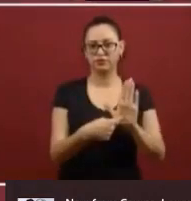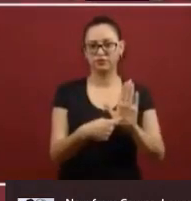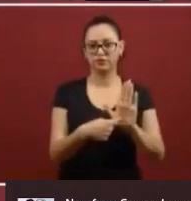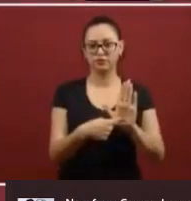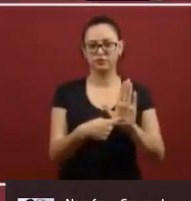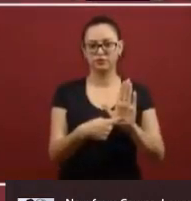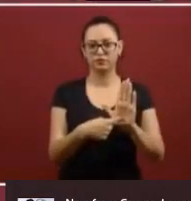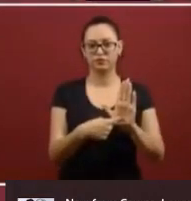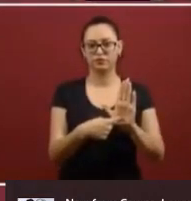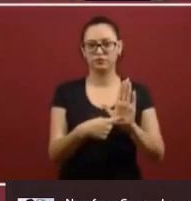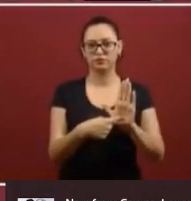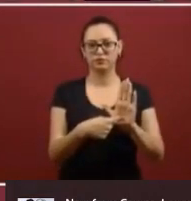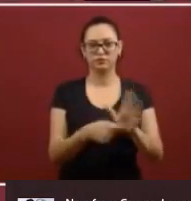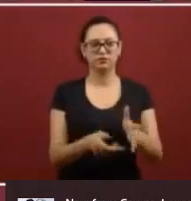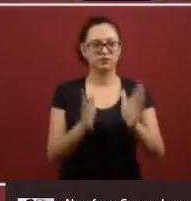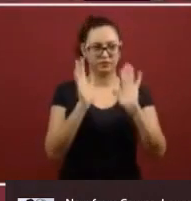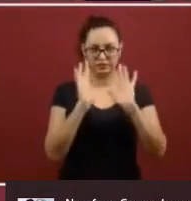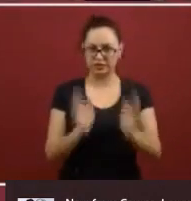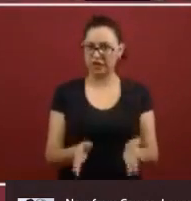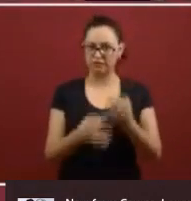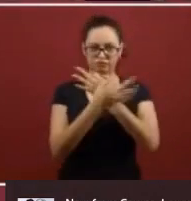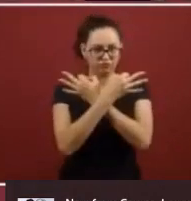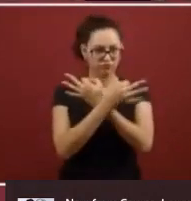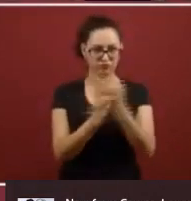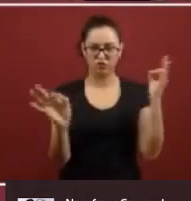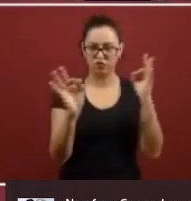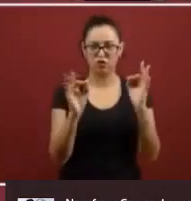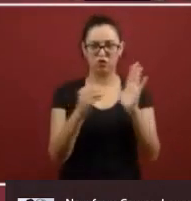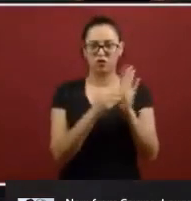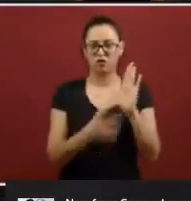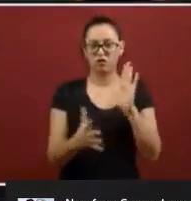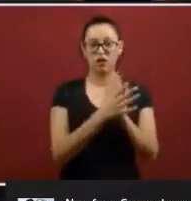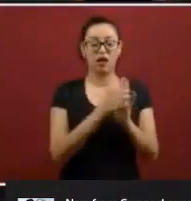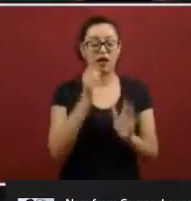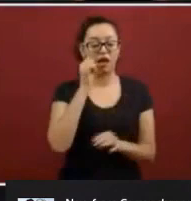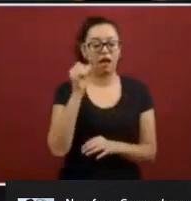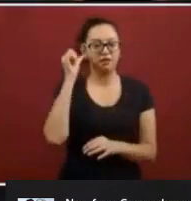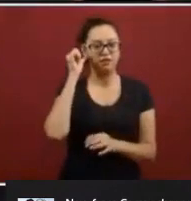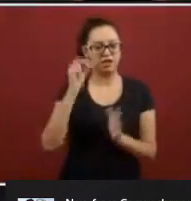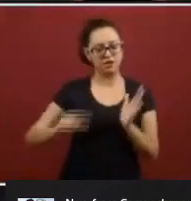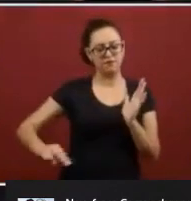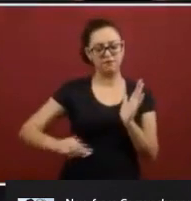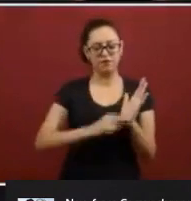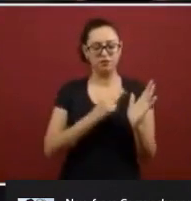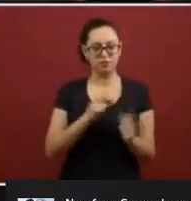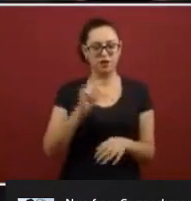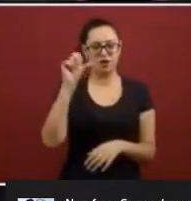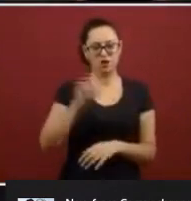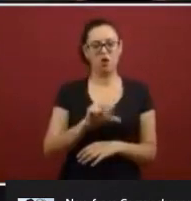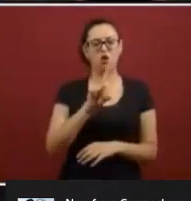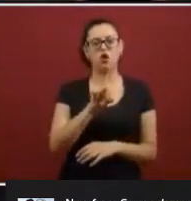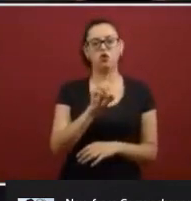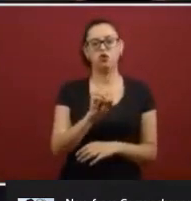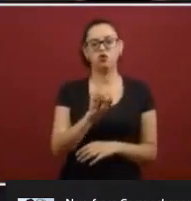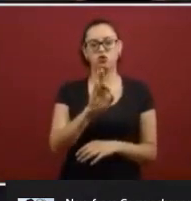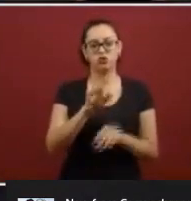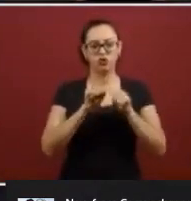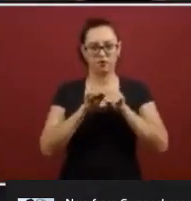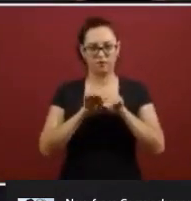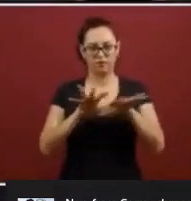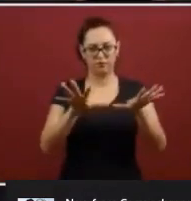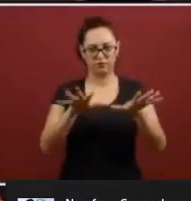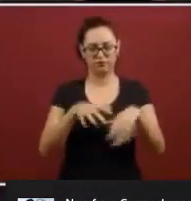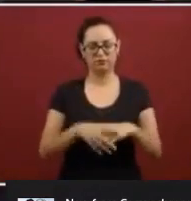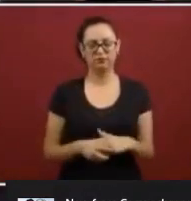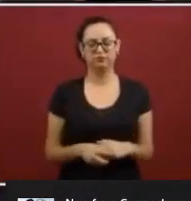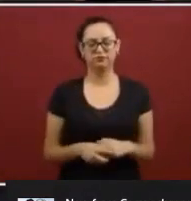items. One is to demonstrate to you that the decree from yesterday is already published